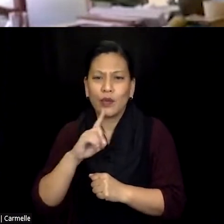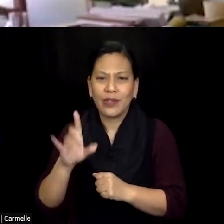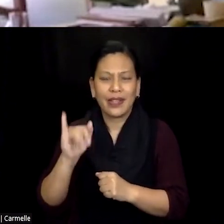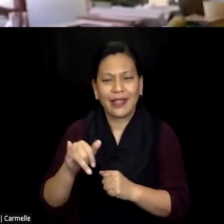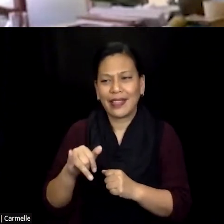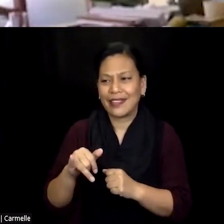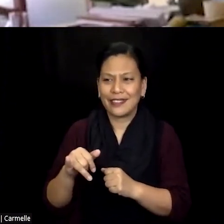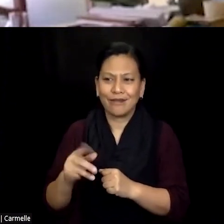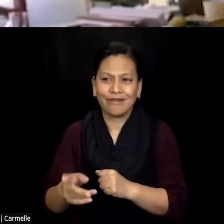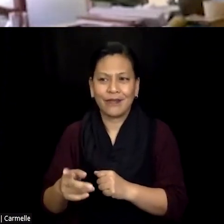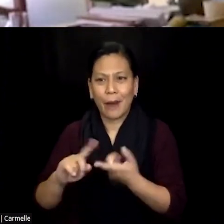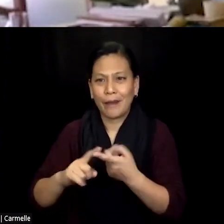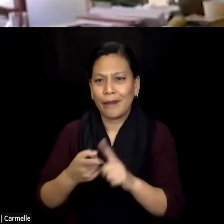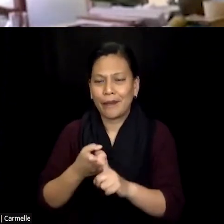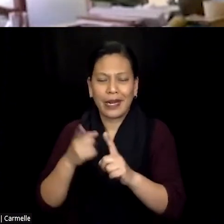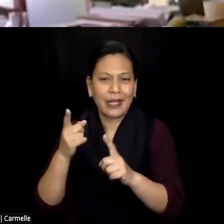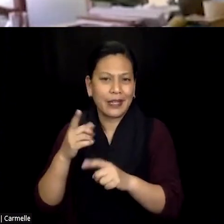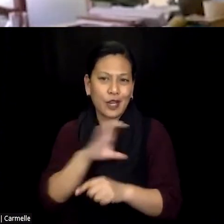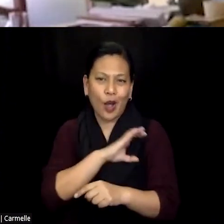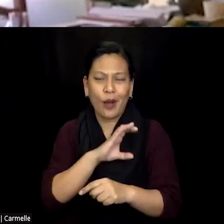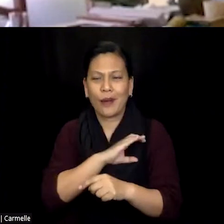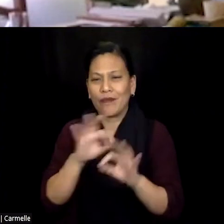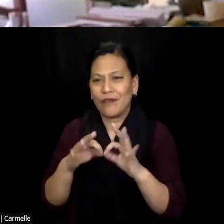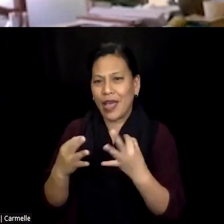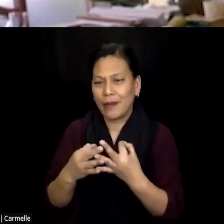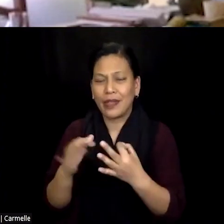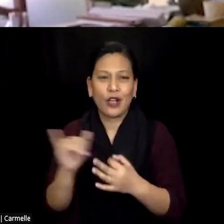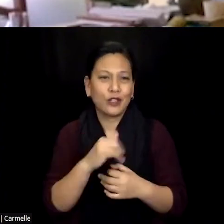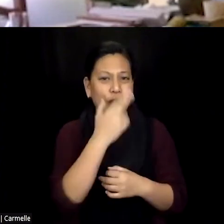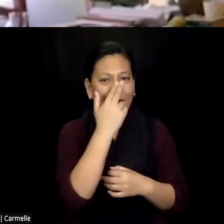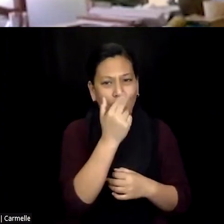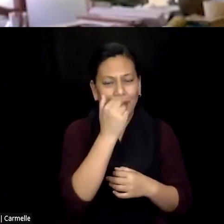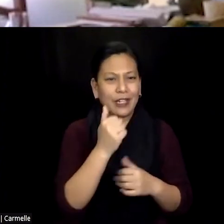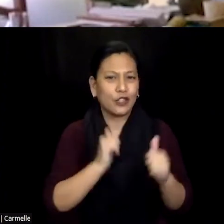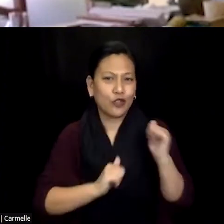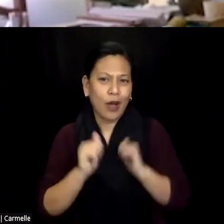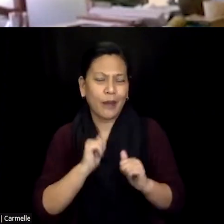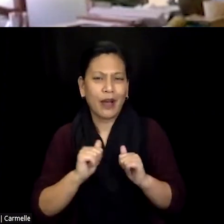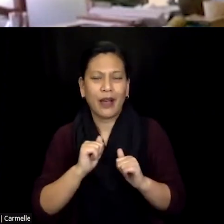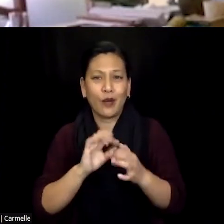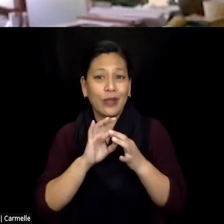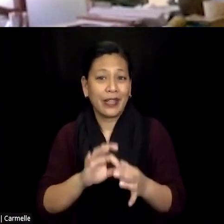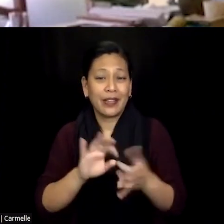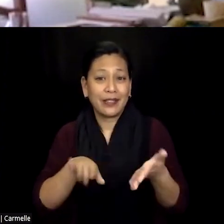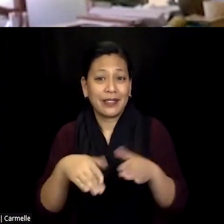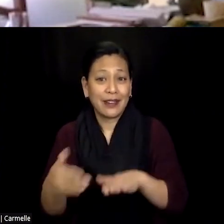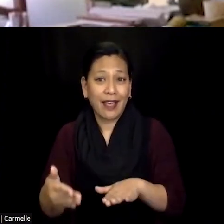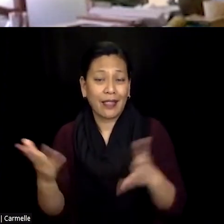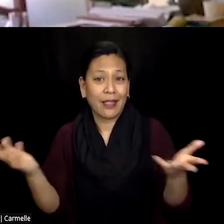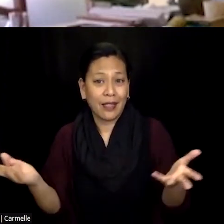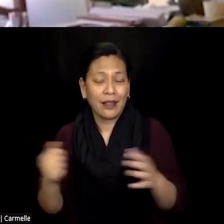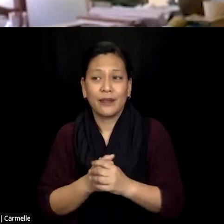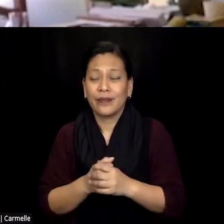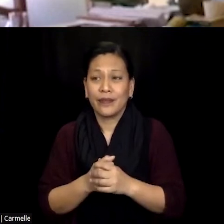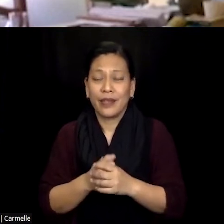interracial buddy cop comedy, as well as like a family kitchen sink drama about death, about, you know, the